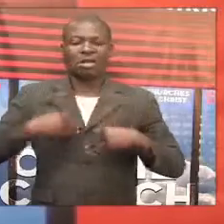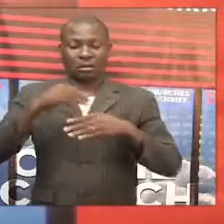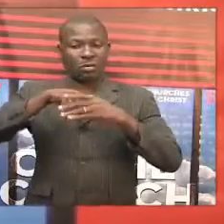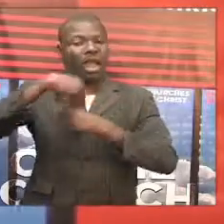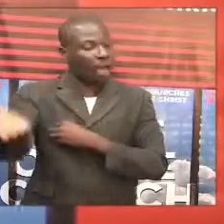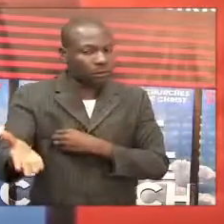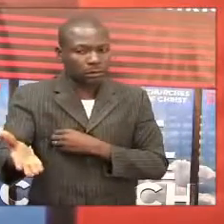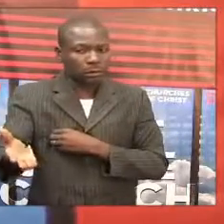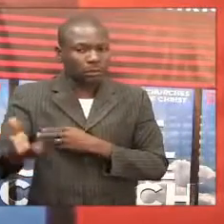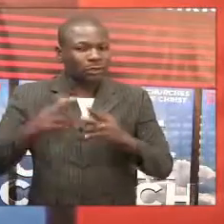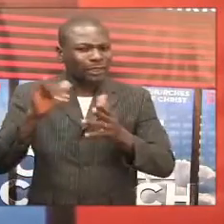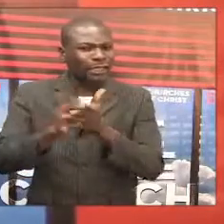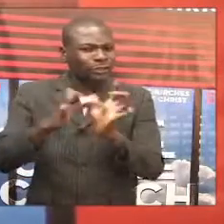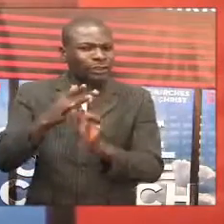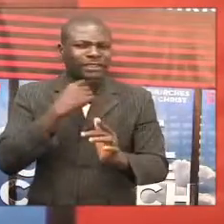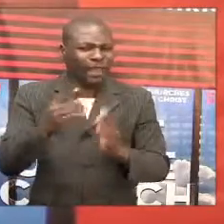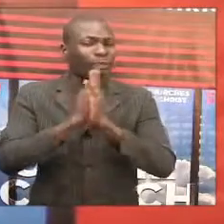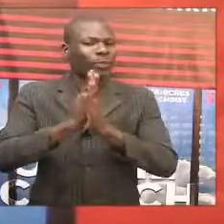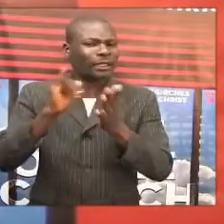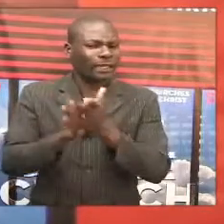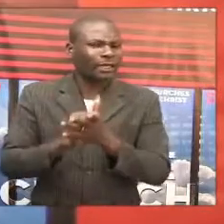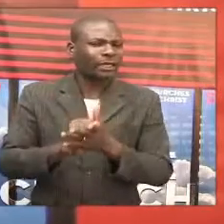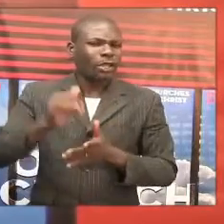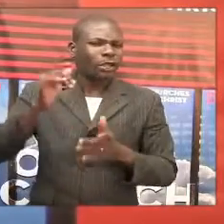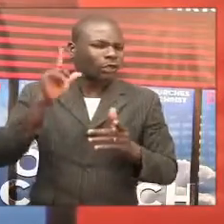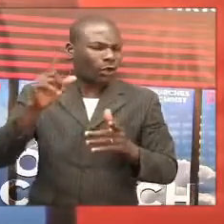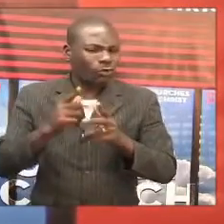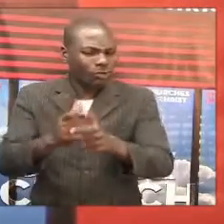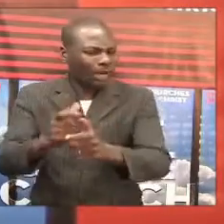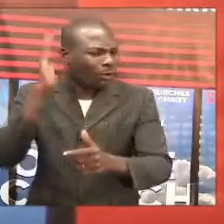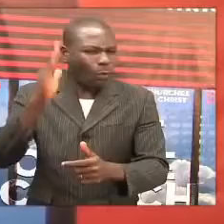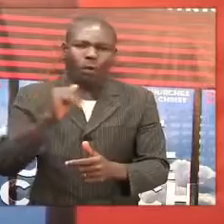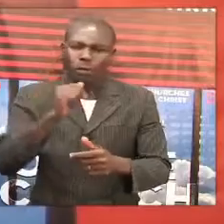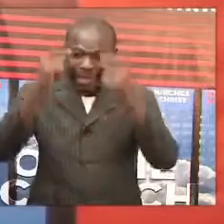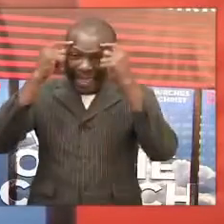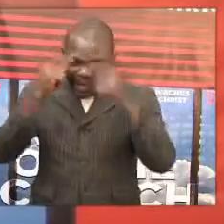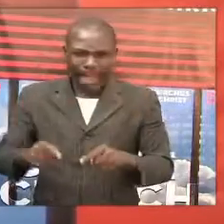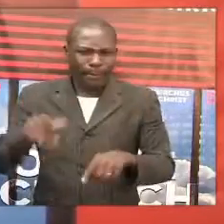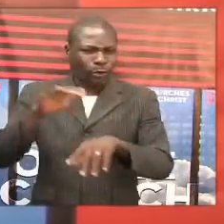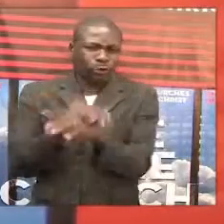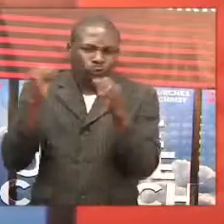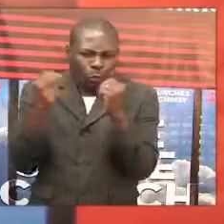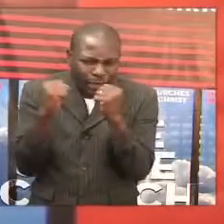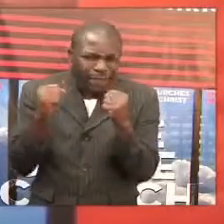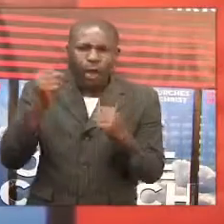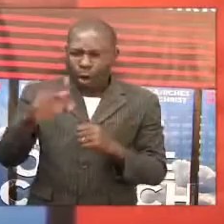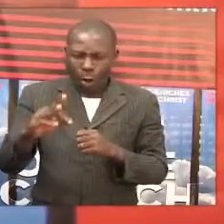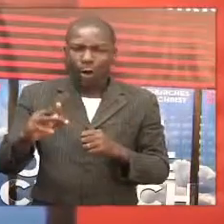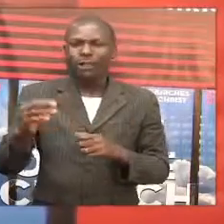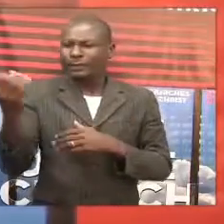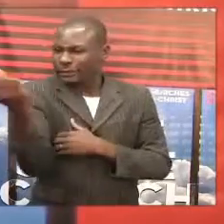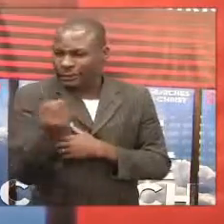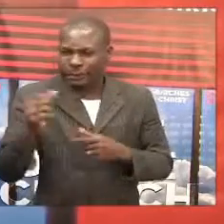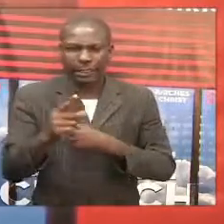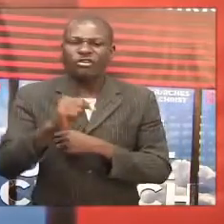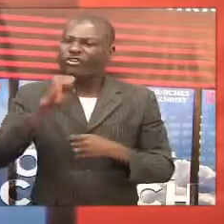mpa ye se mugane no ensi awobre anasa homeda na nya temuda eho asam ena na yesu ka se